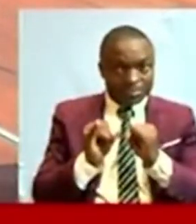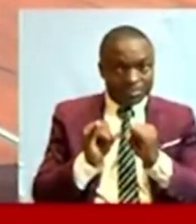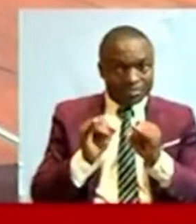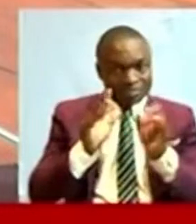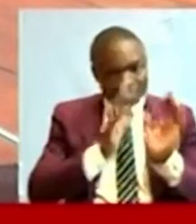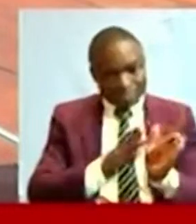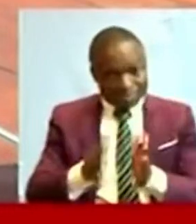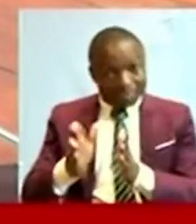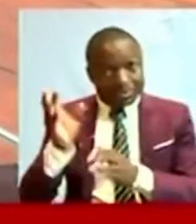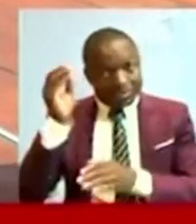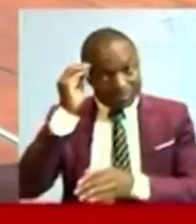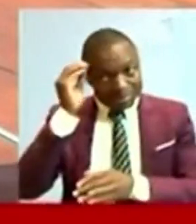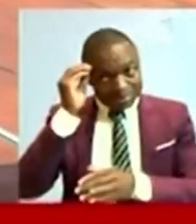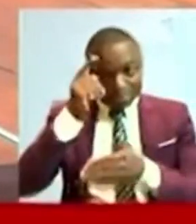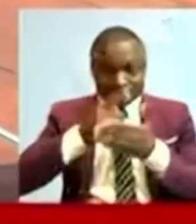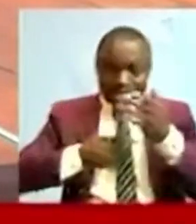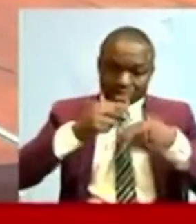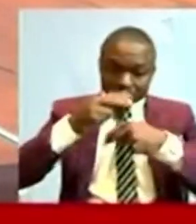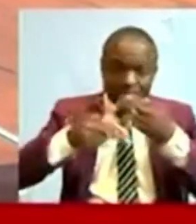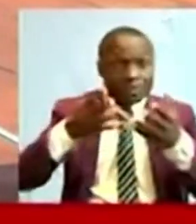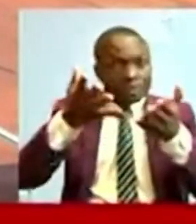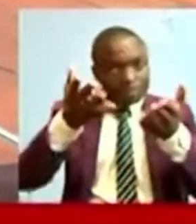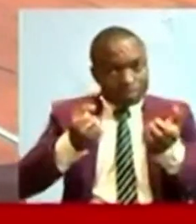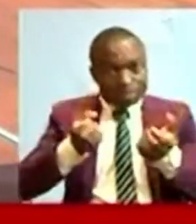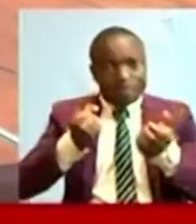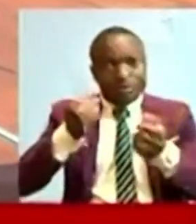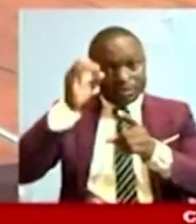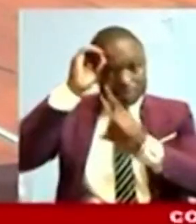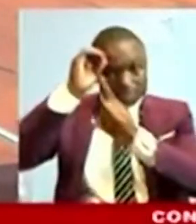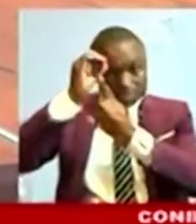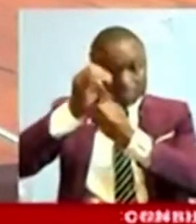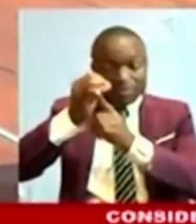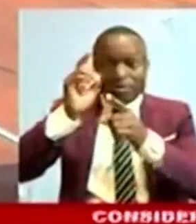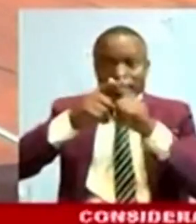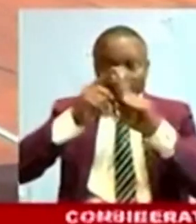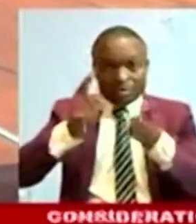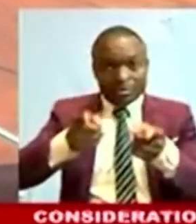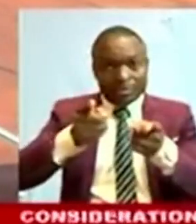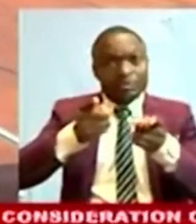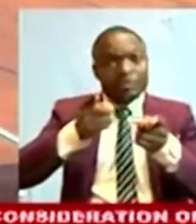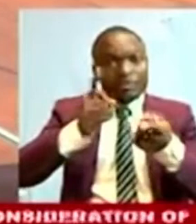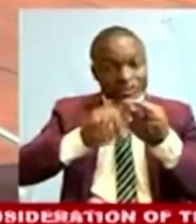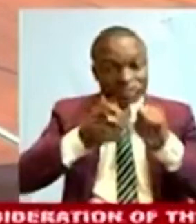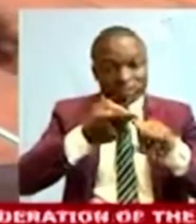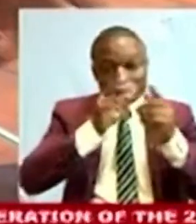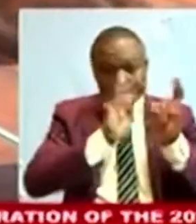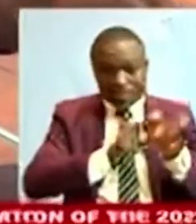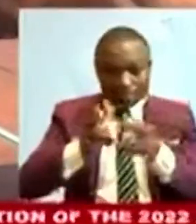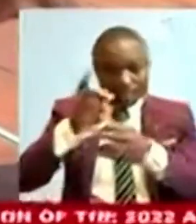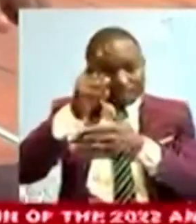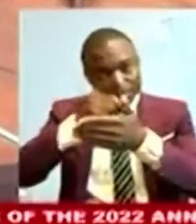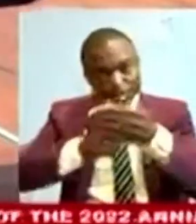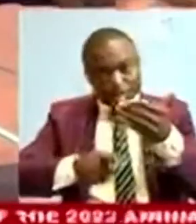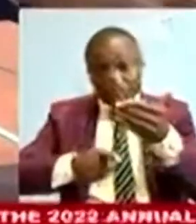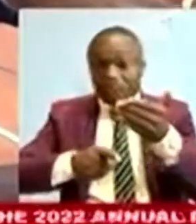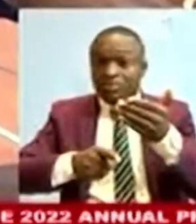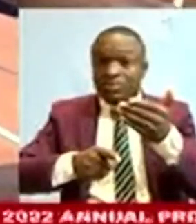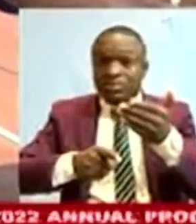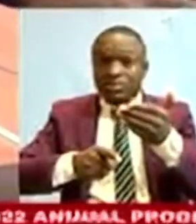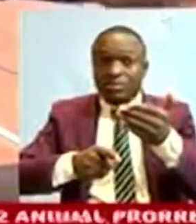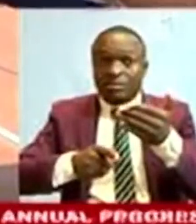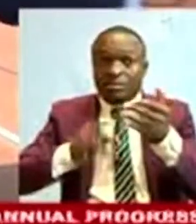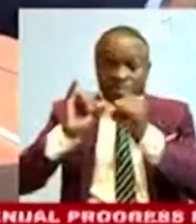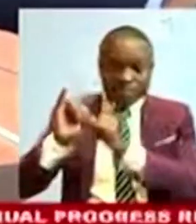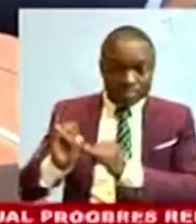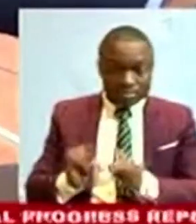You know what I mean? You want the targets to go up, but our colleagues are responding on what is not in the implementation,